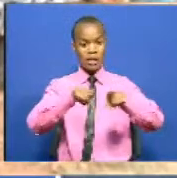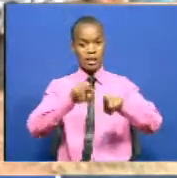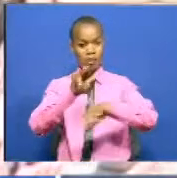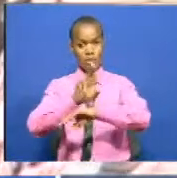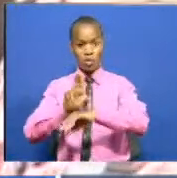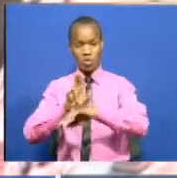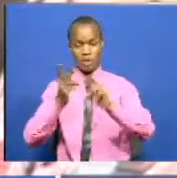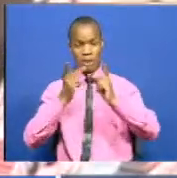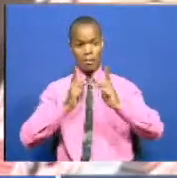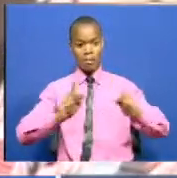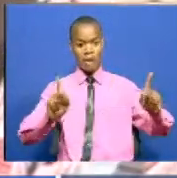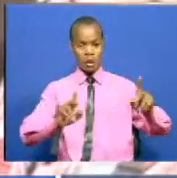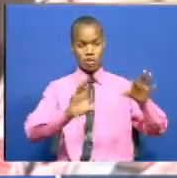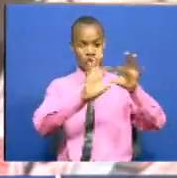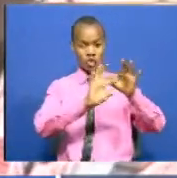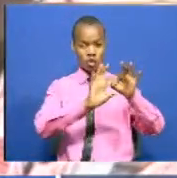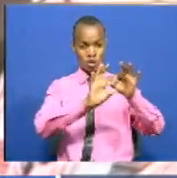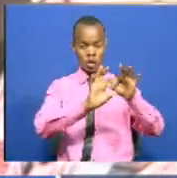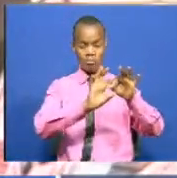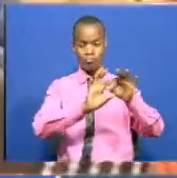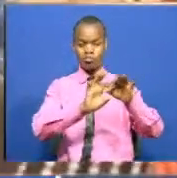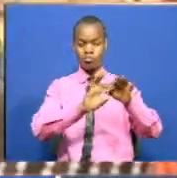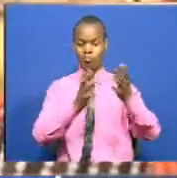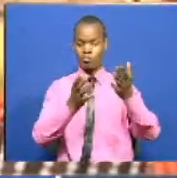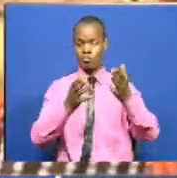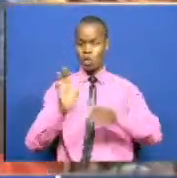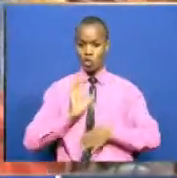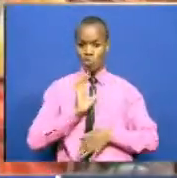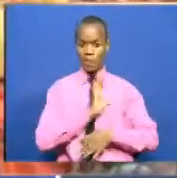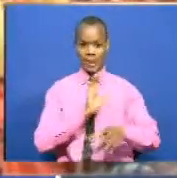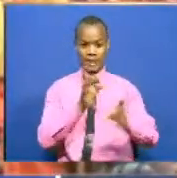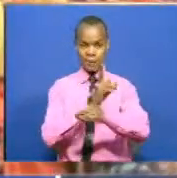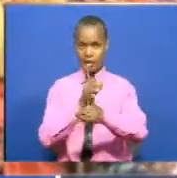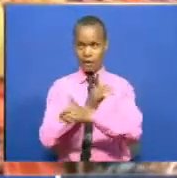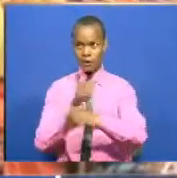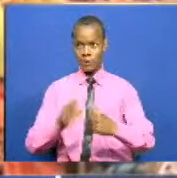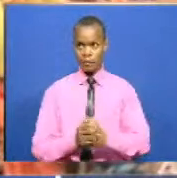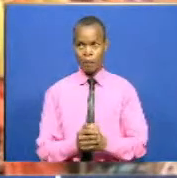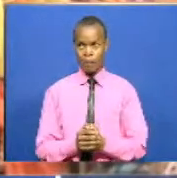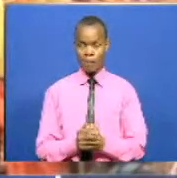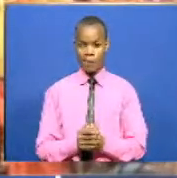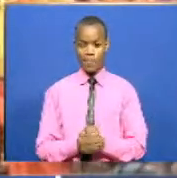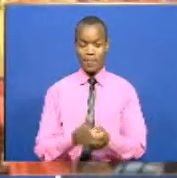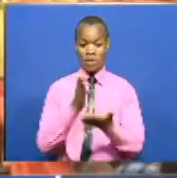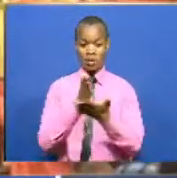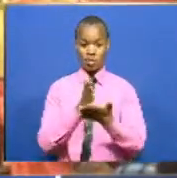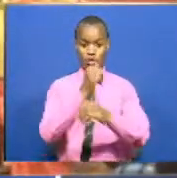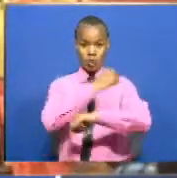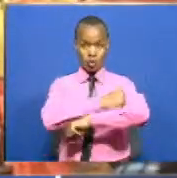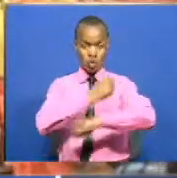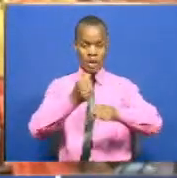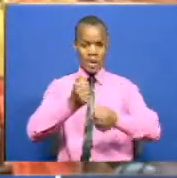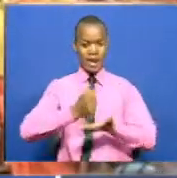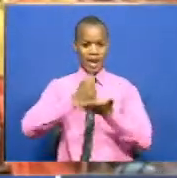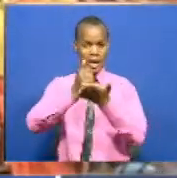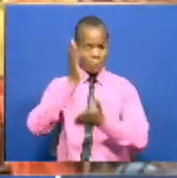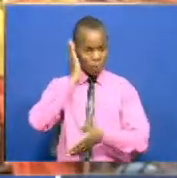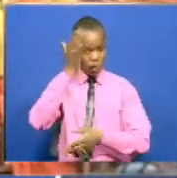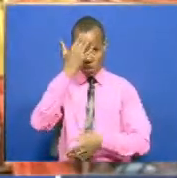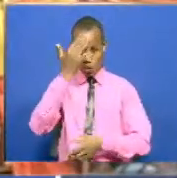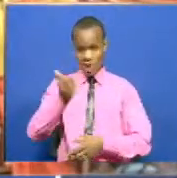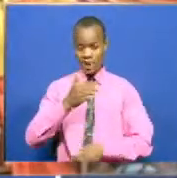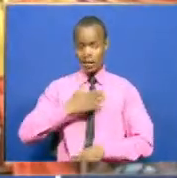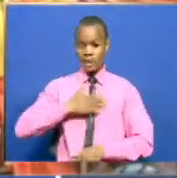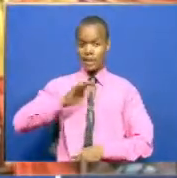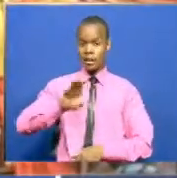peace building tool to unite warring communities. Kuliko hiyo itasaidia kwa sababu Maralal ama Samburu West